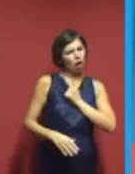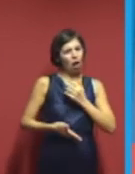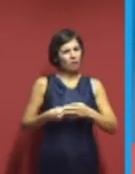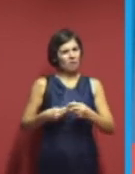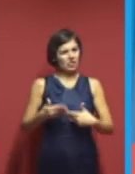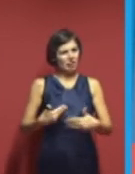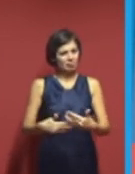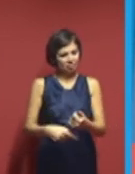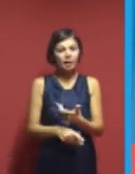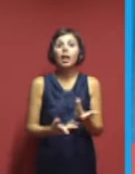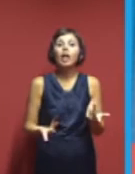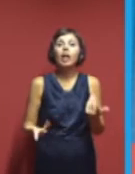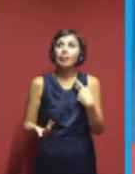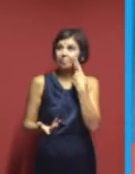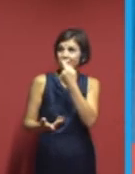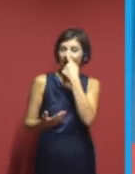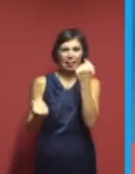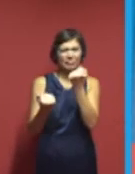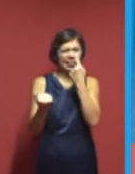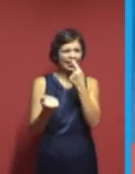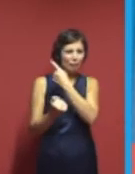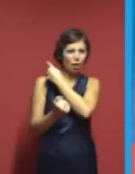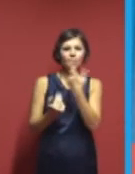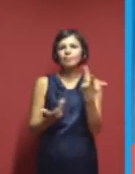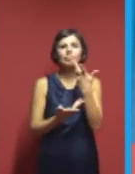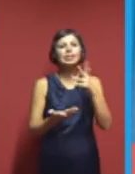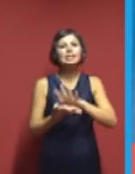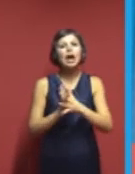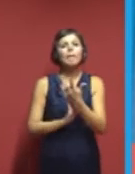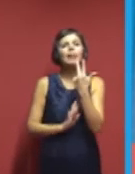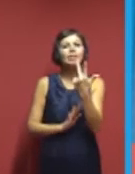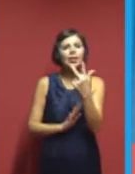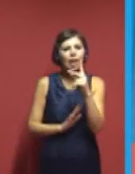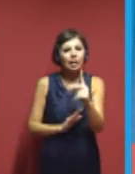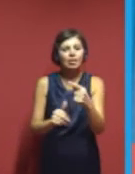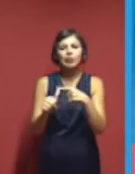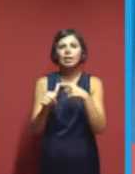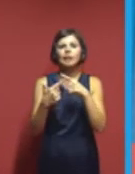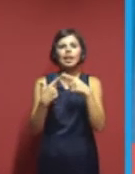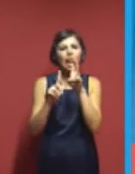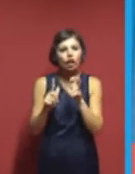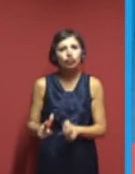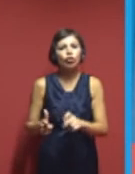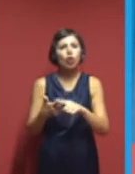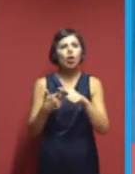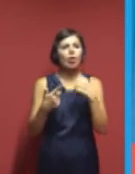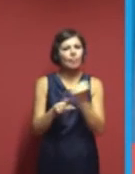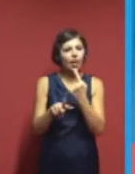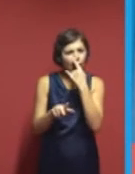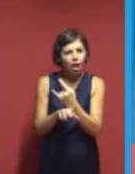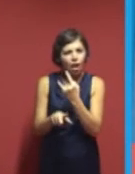activities, including 3D printing, electronics, woodworking, Arduino, Minecraft,